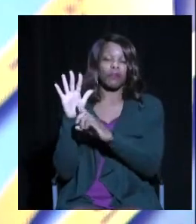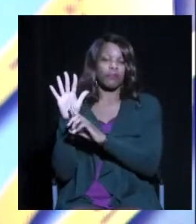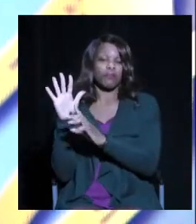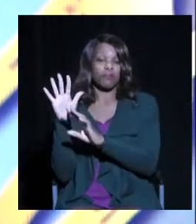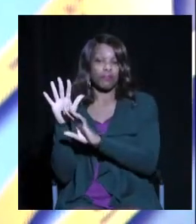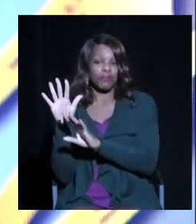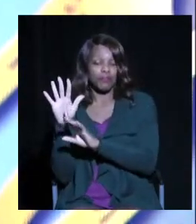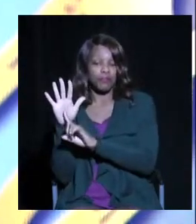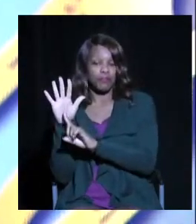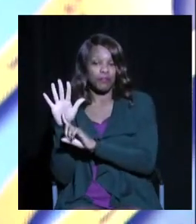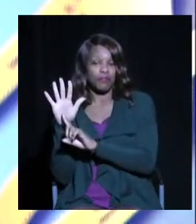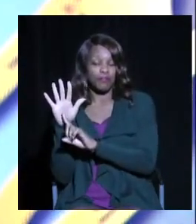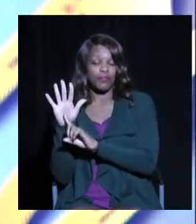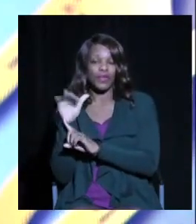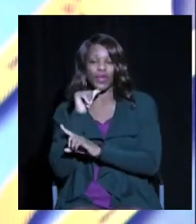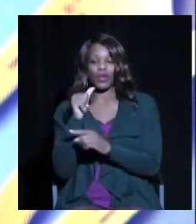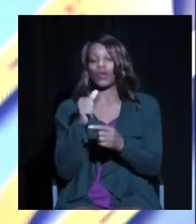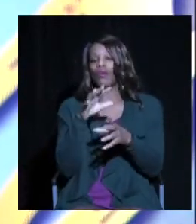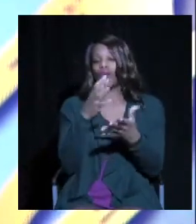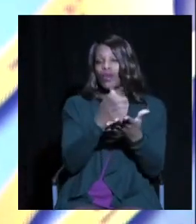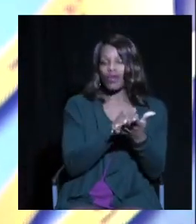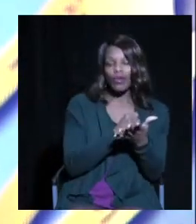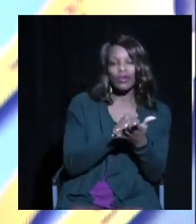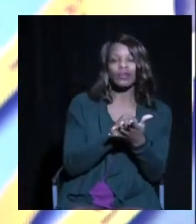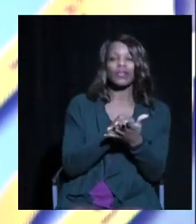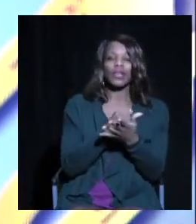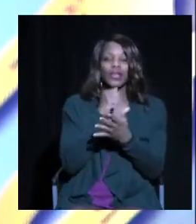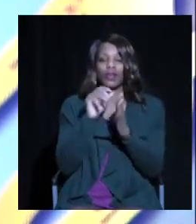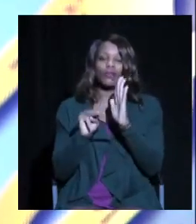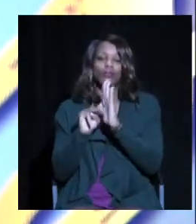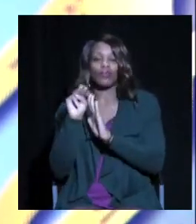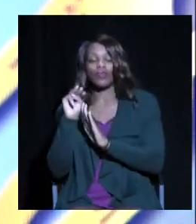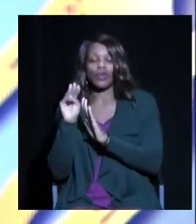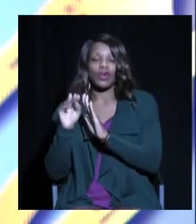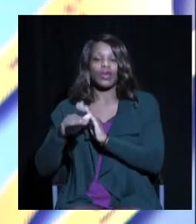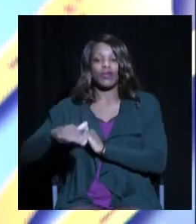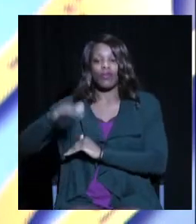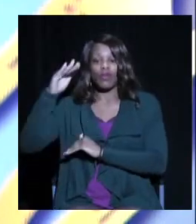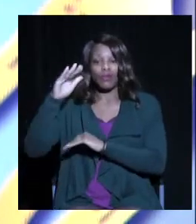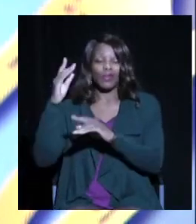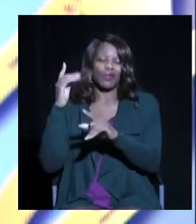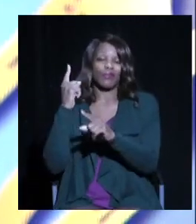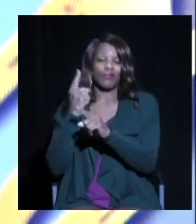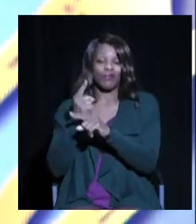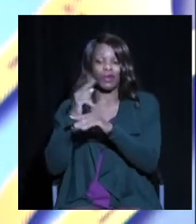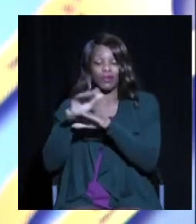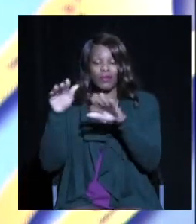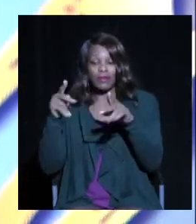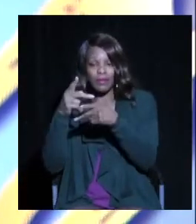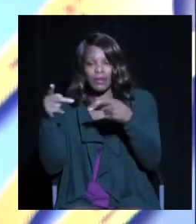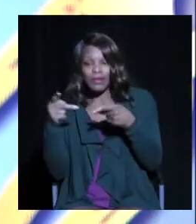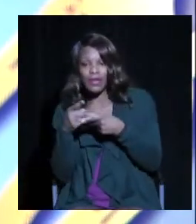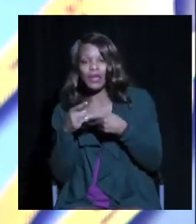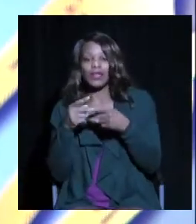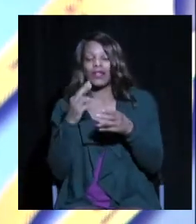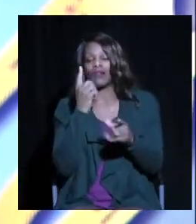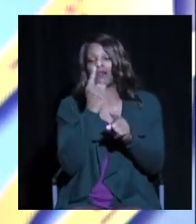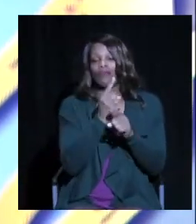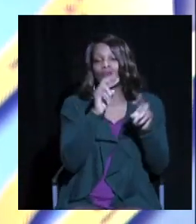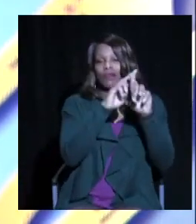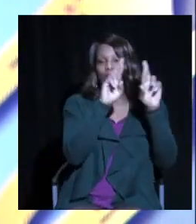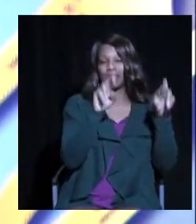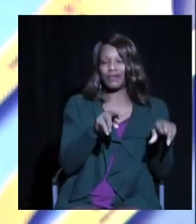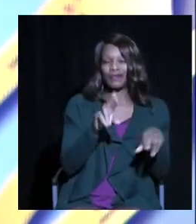is unearned. You don't get on God's good side by growing up in the right place or having the right resume. God gives